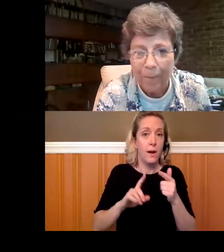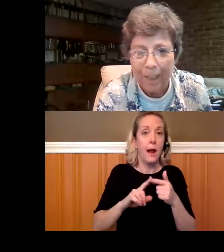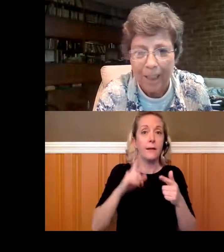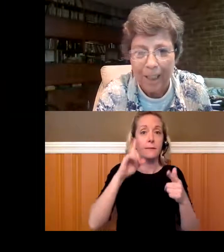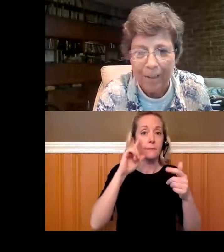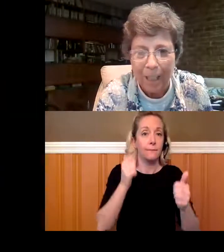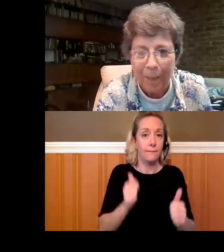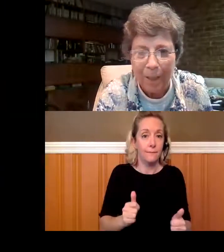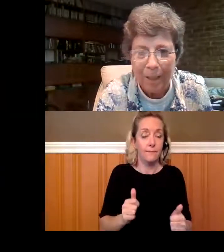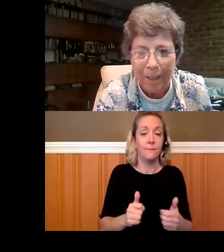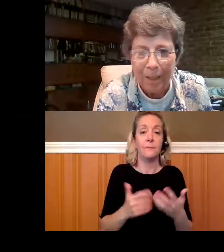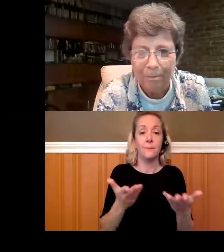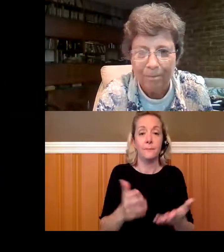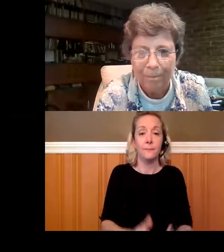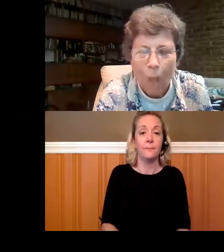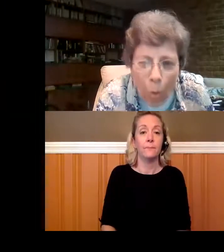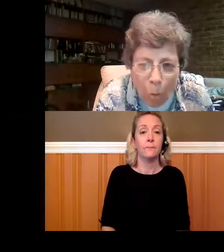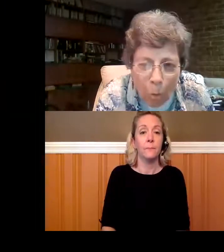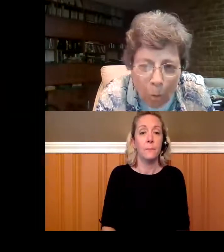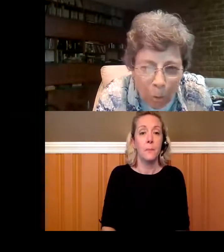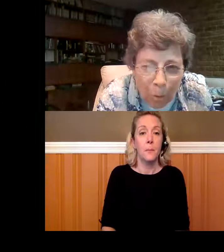happens. Oh,